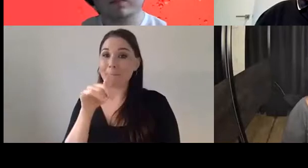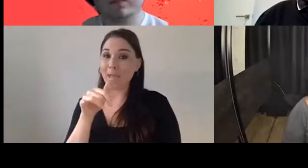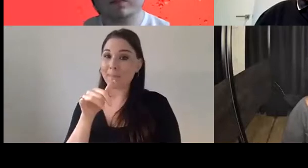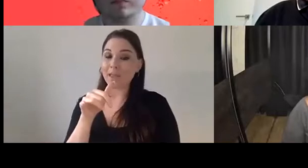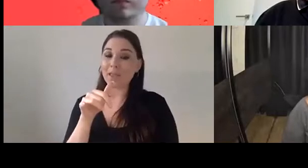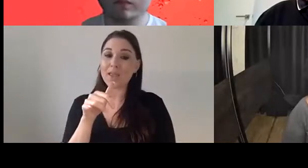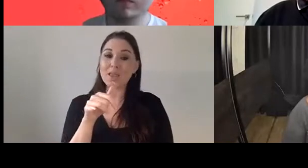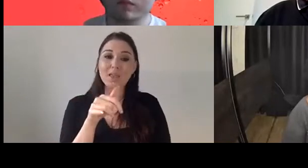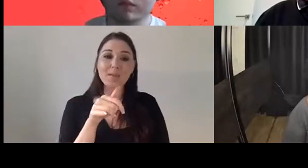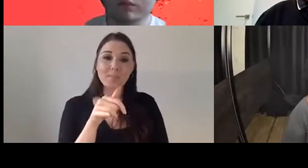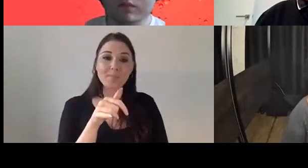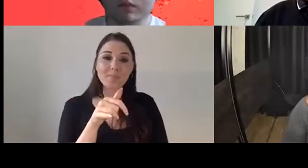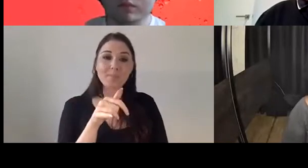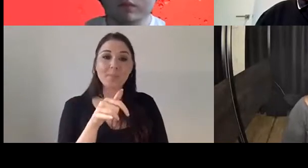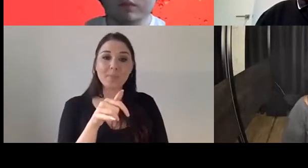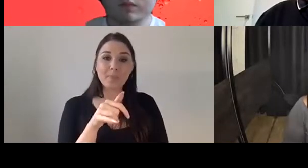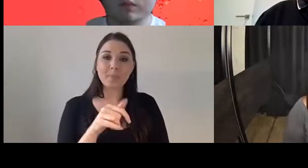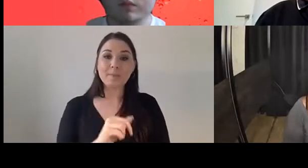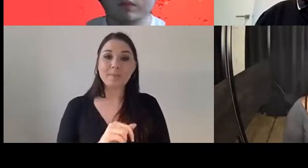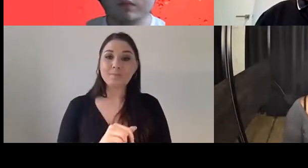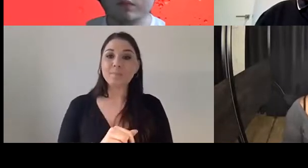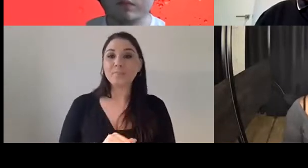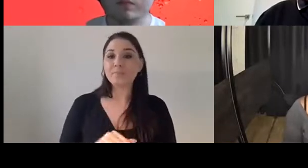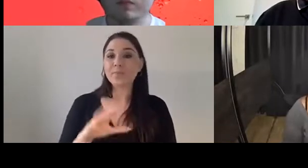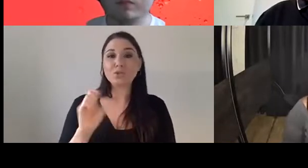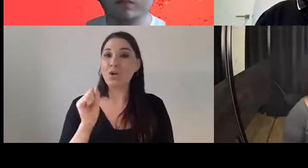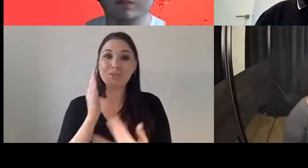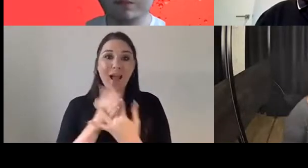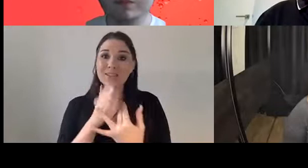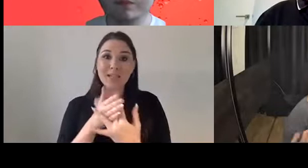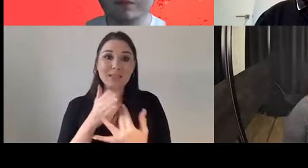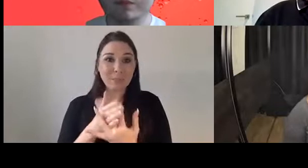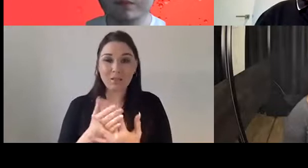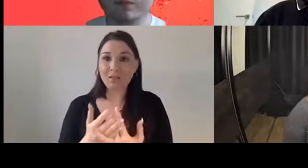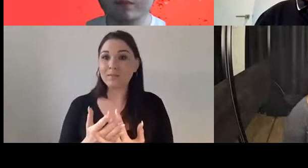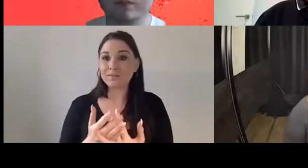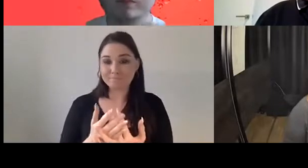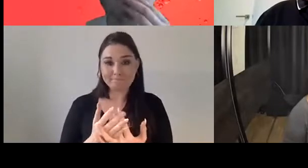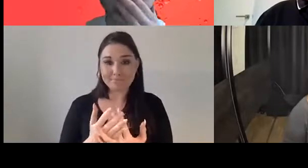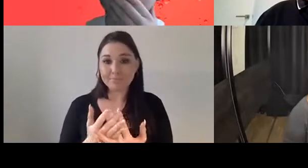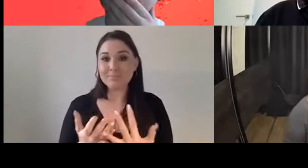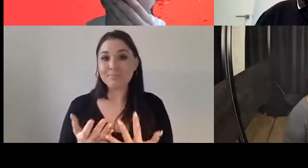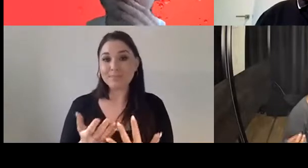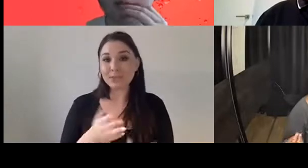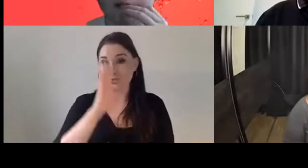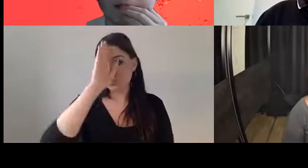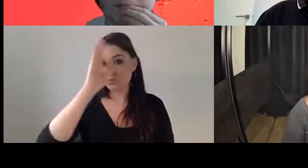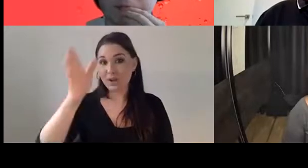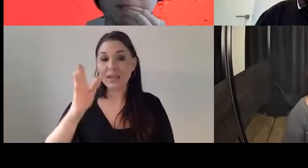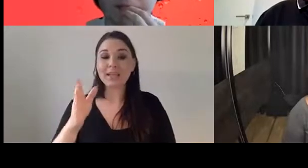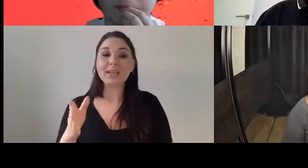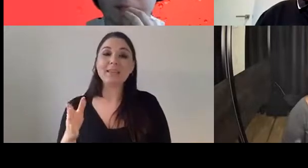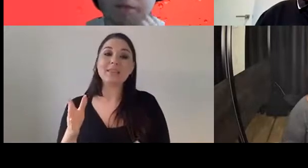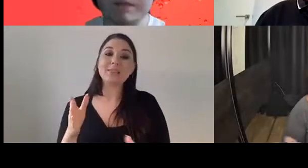the main job boards are not the most accessible either. So going directly to communities and trying